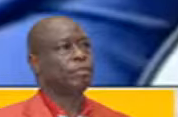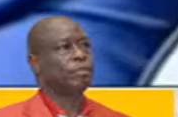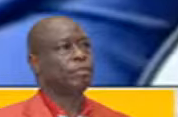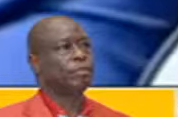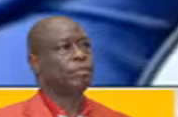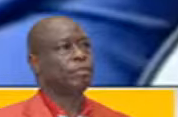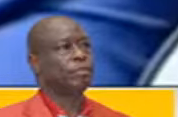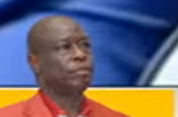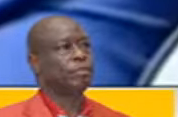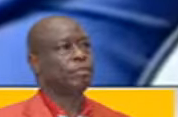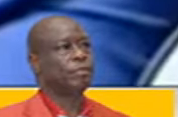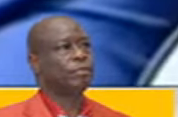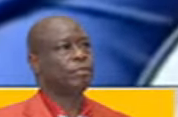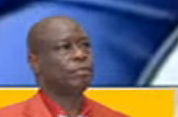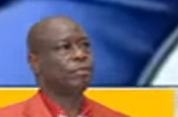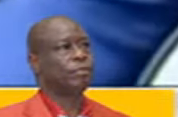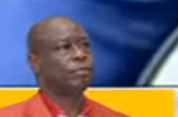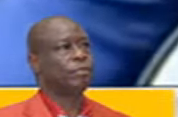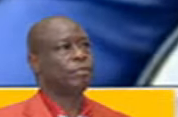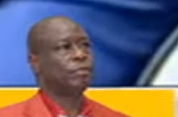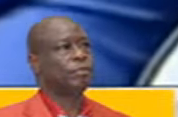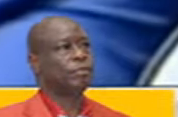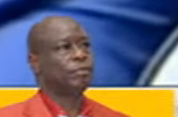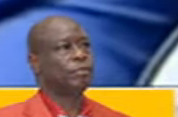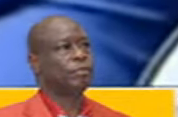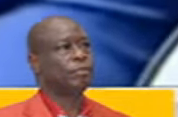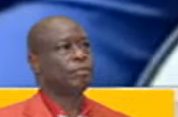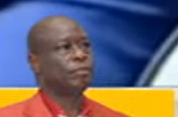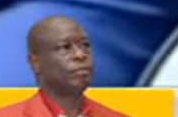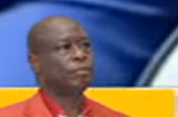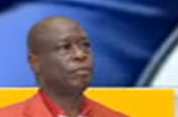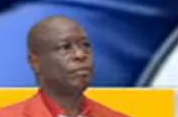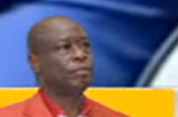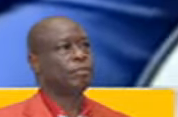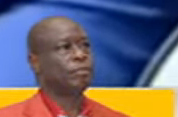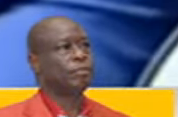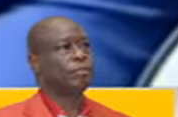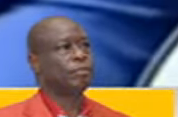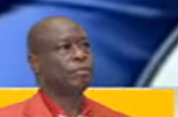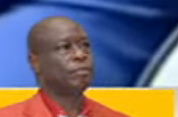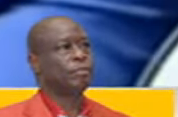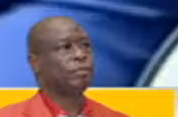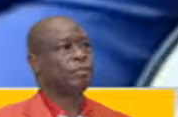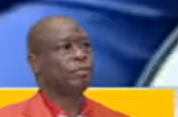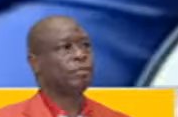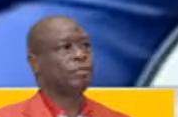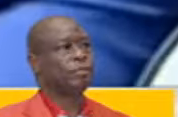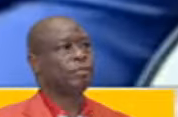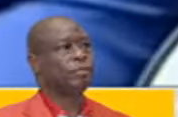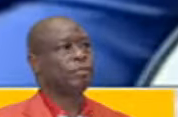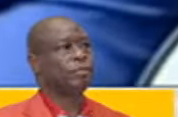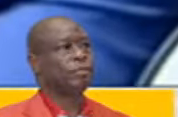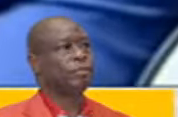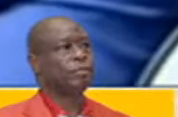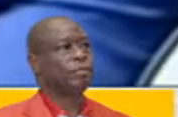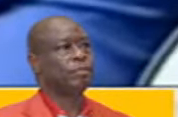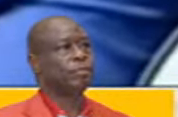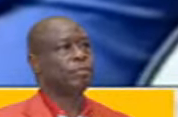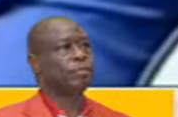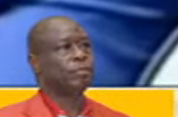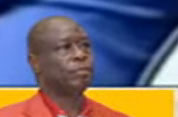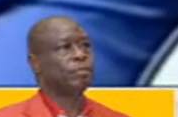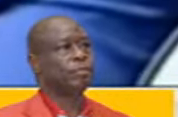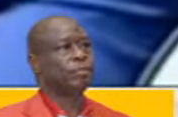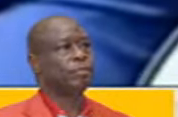the person of Esther Maina, a judge of the High Court of Kenya. And